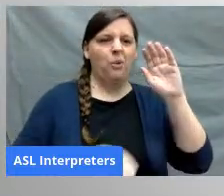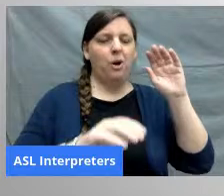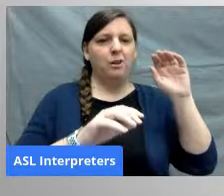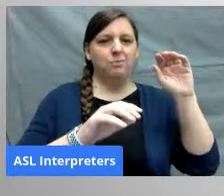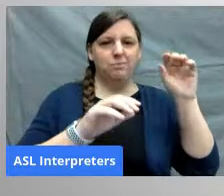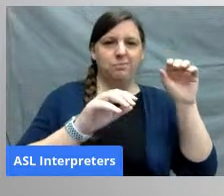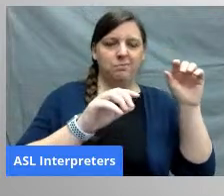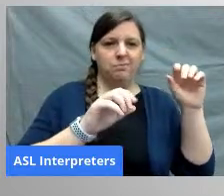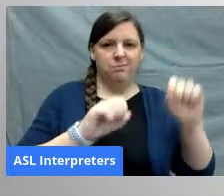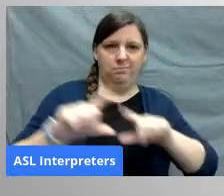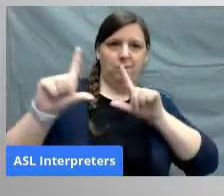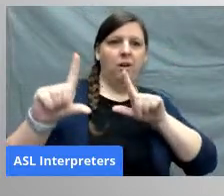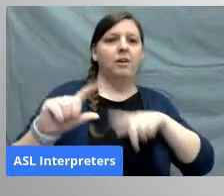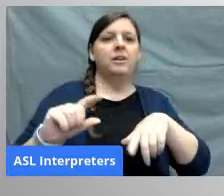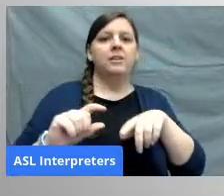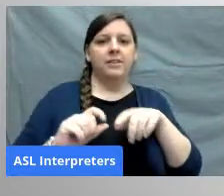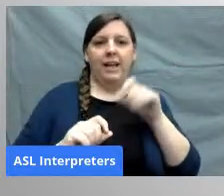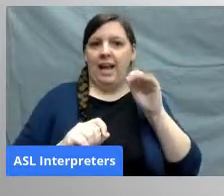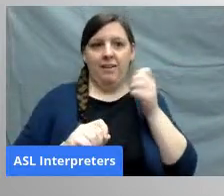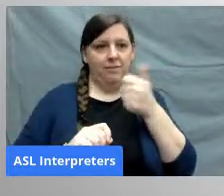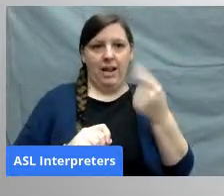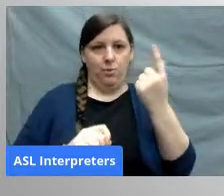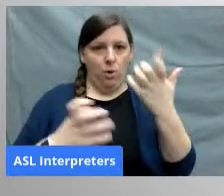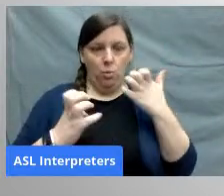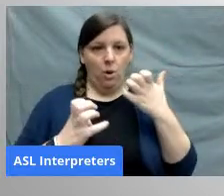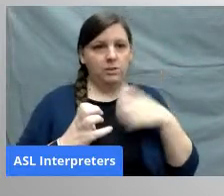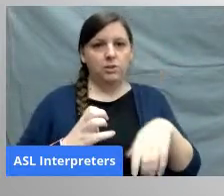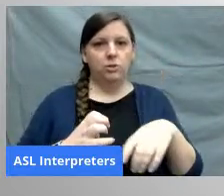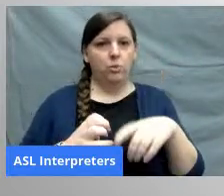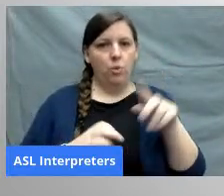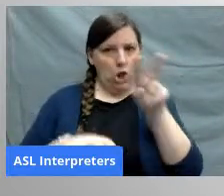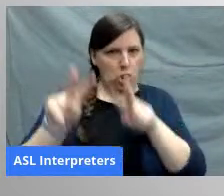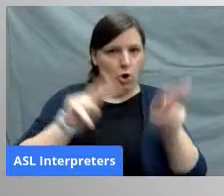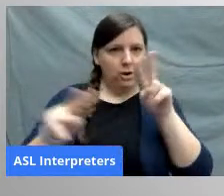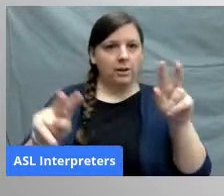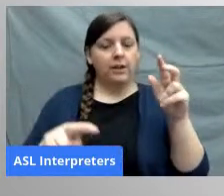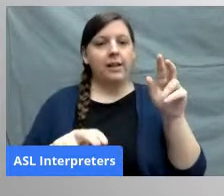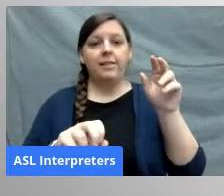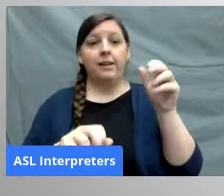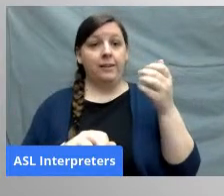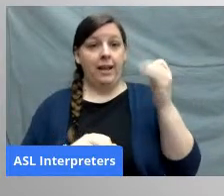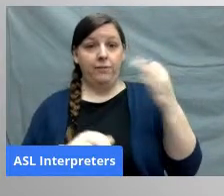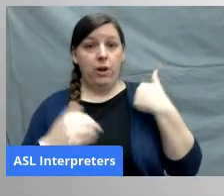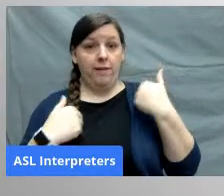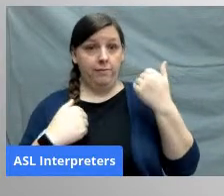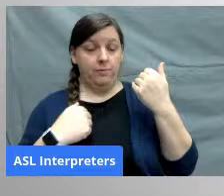there. Okay, I will pull it up and we can entertain any questions that you have.